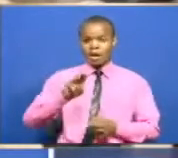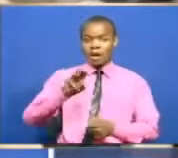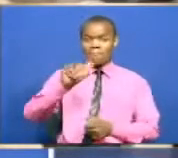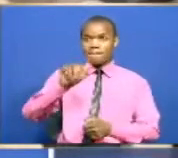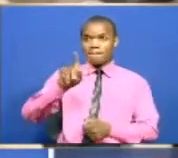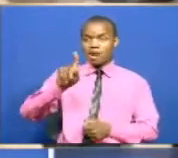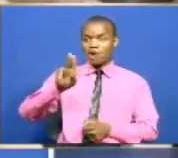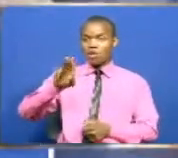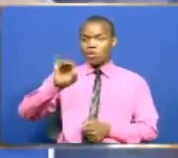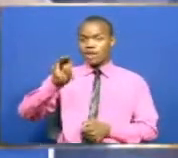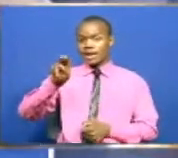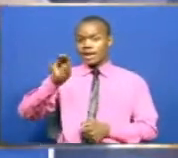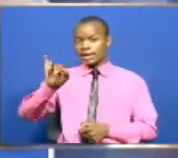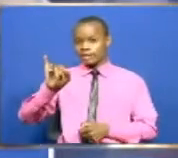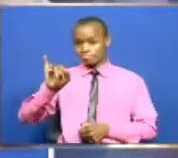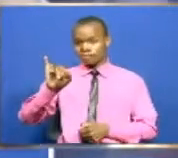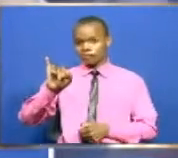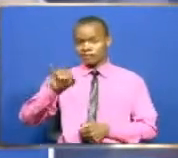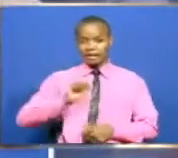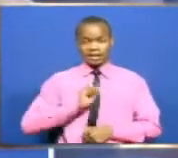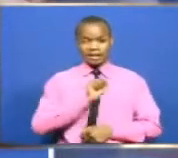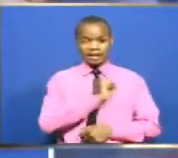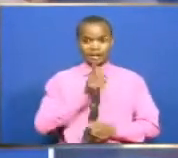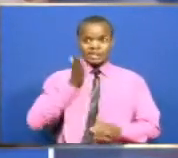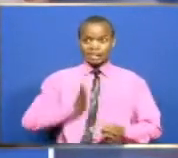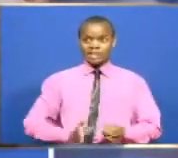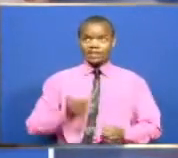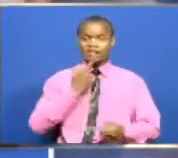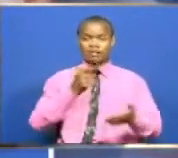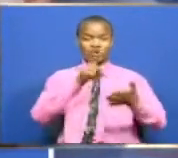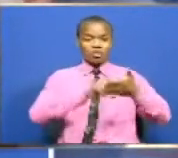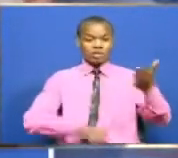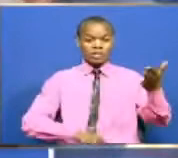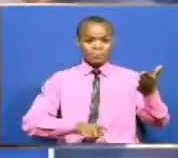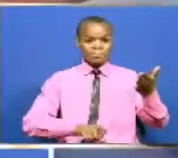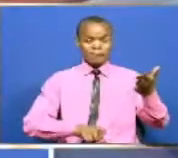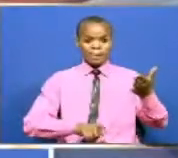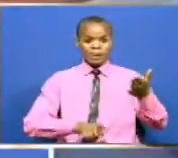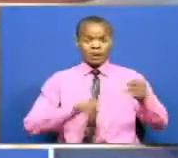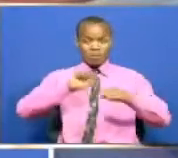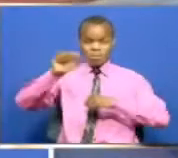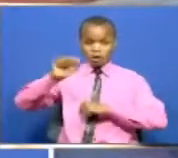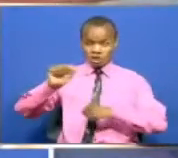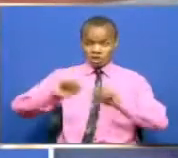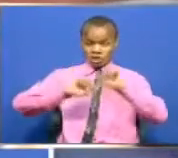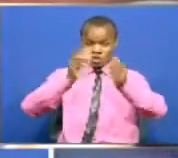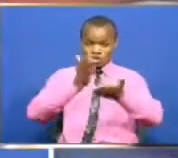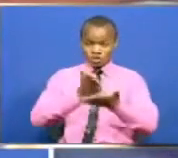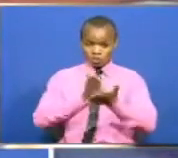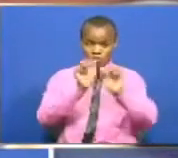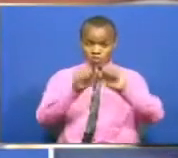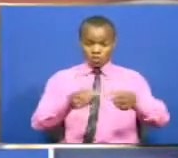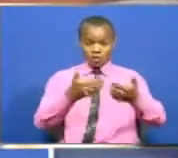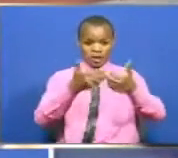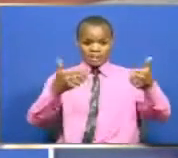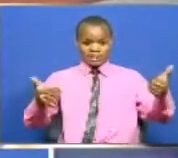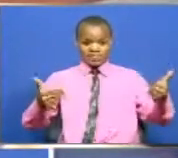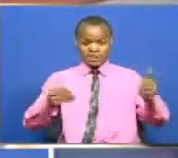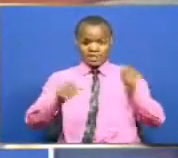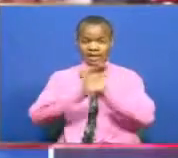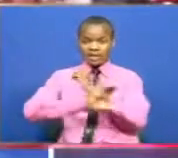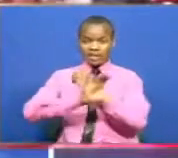Jr. is expressing concerns the hustlers versus the dynasty politics will divide the country if left unchecked.